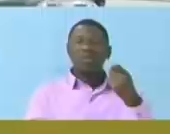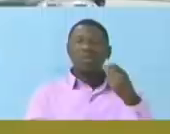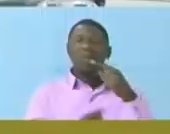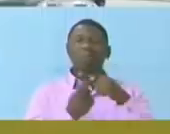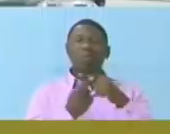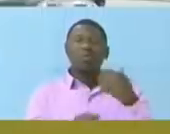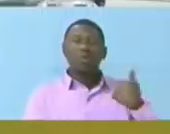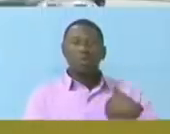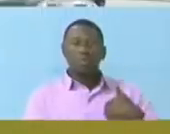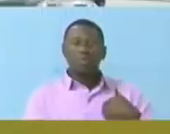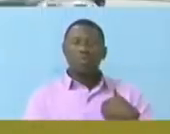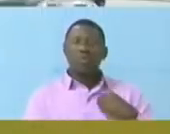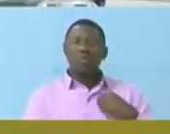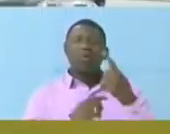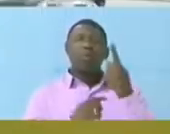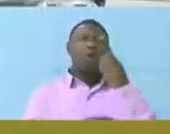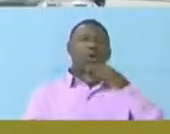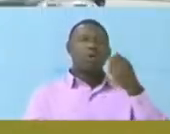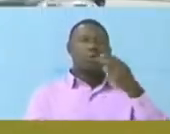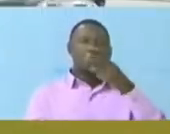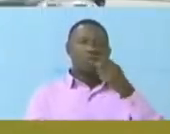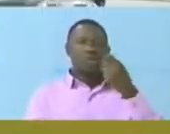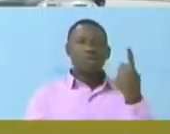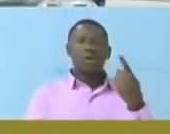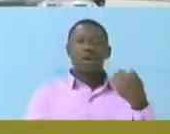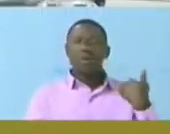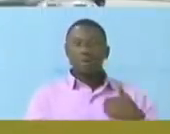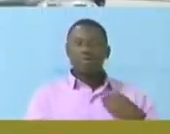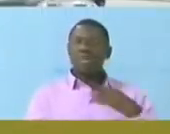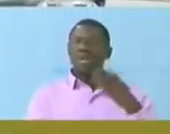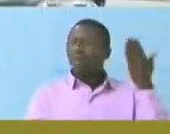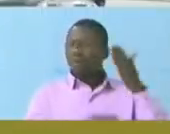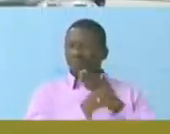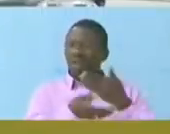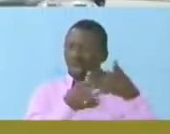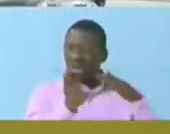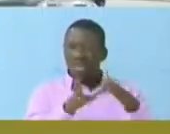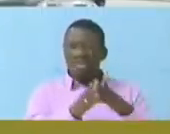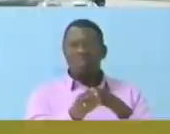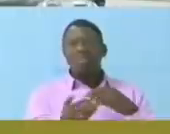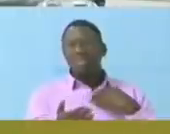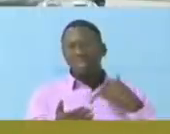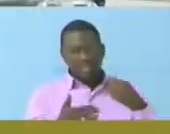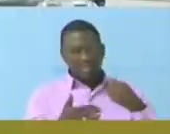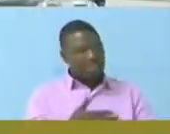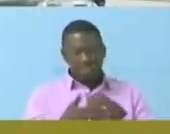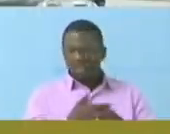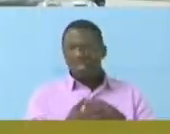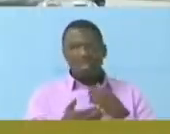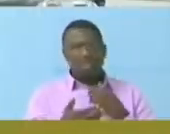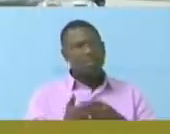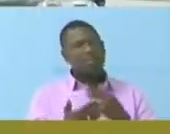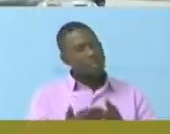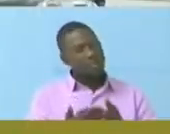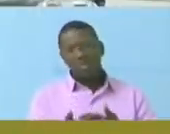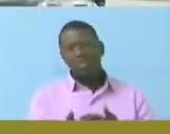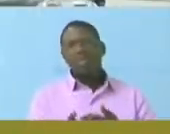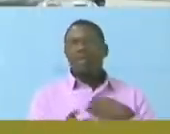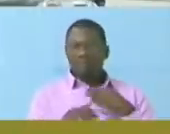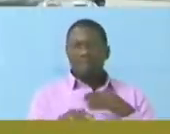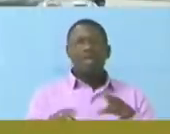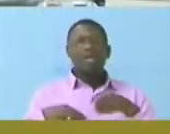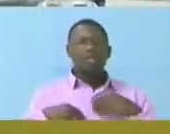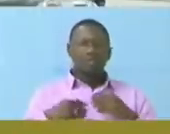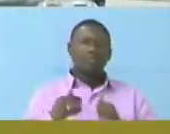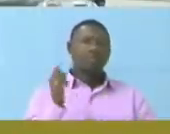There were 121 of them were reinstated. These are people who are